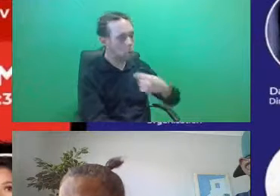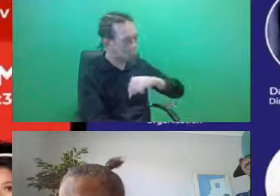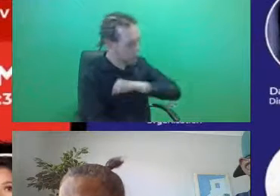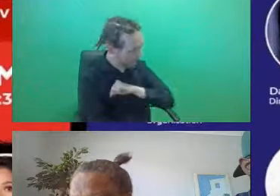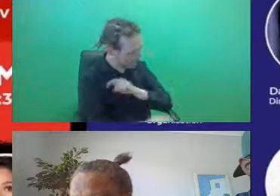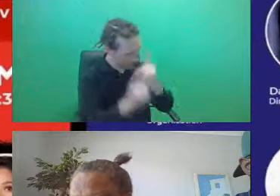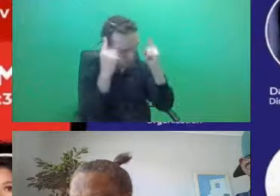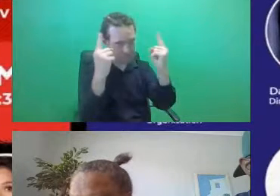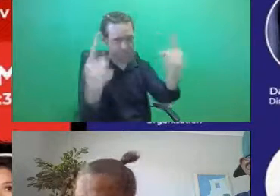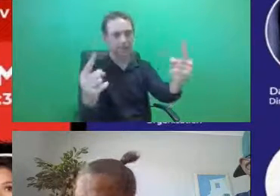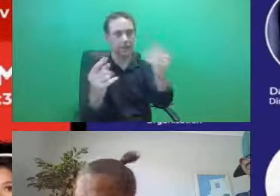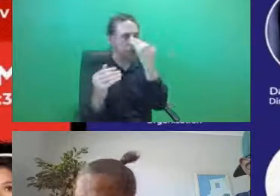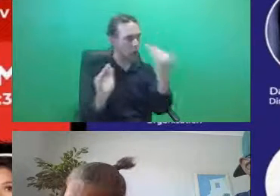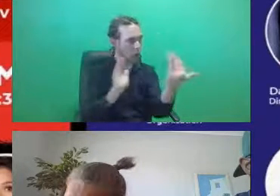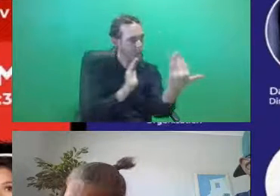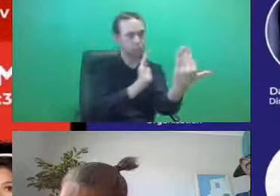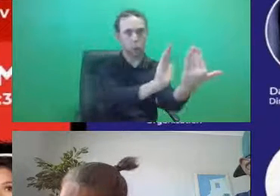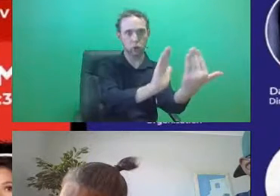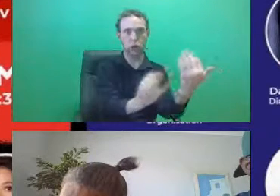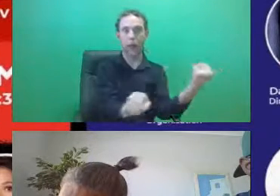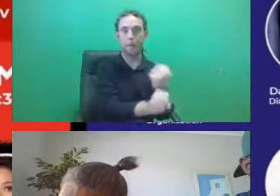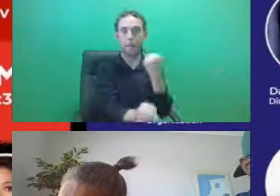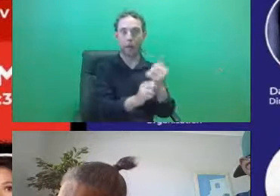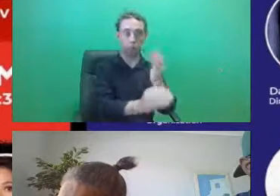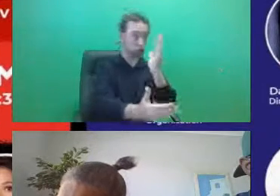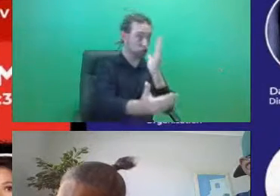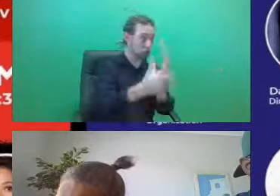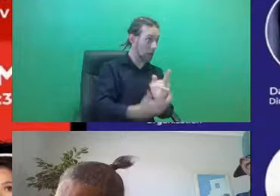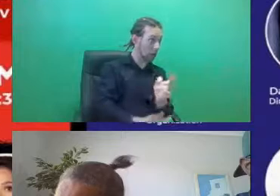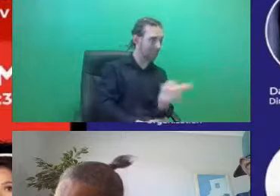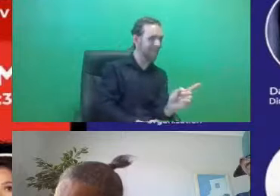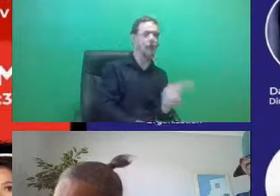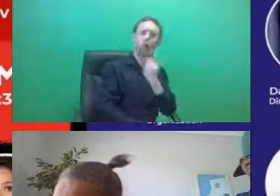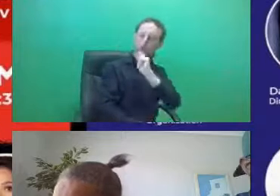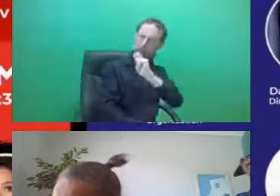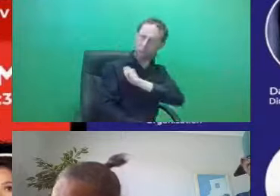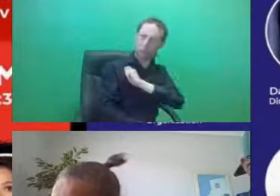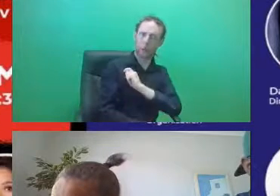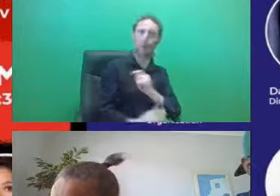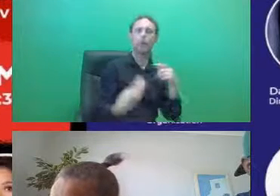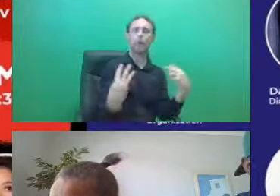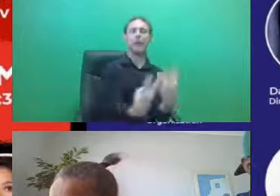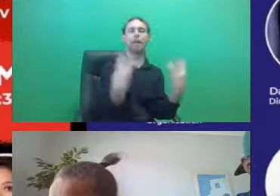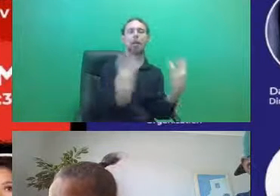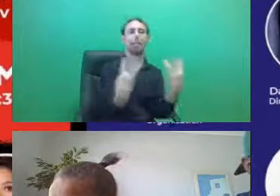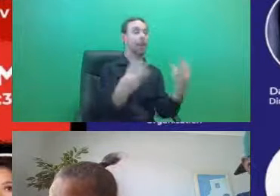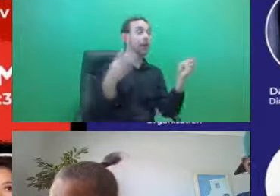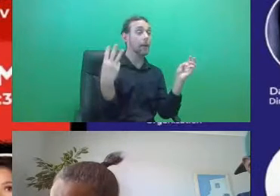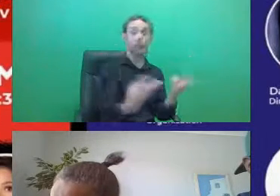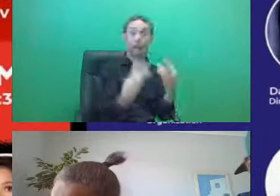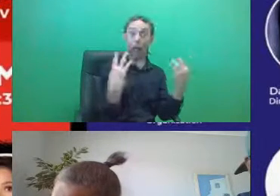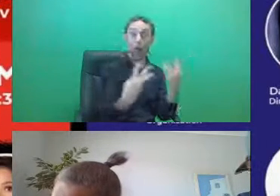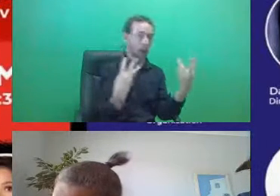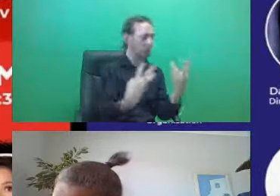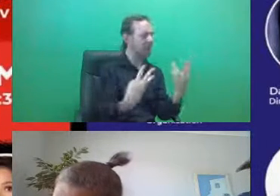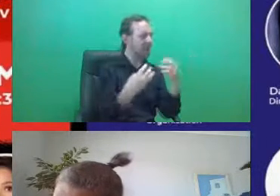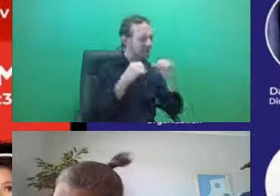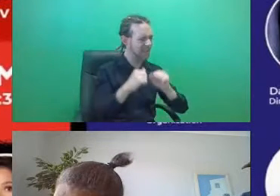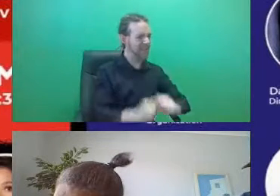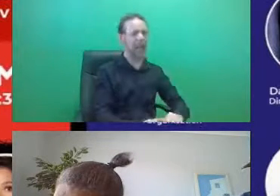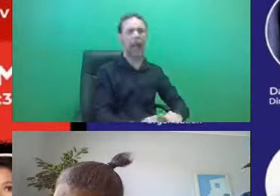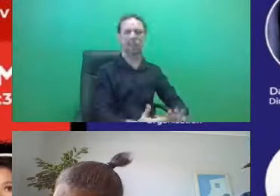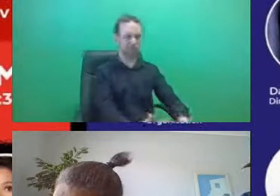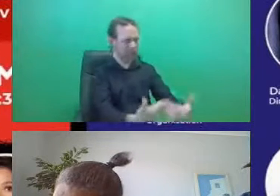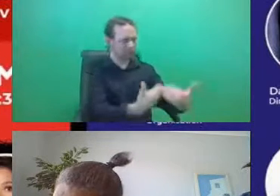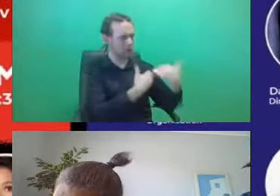that approach of seeing how we can really really push that pillar on accountability to ensure